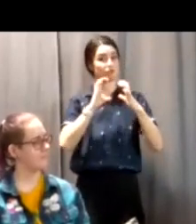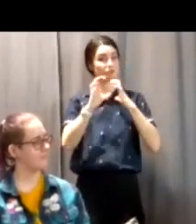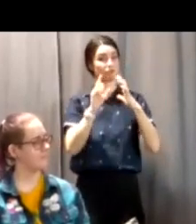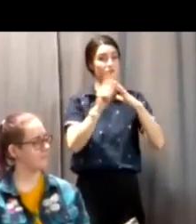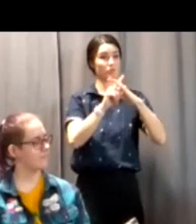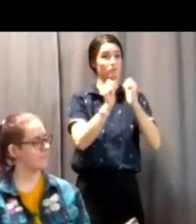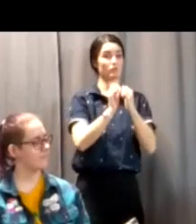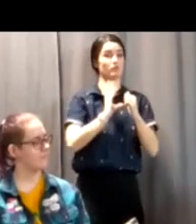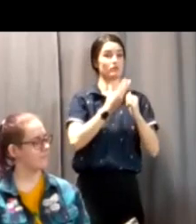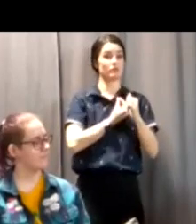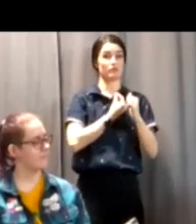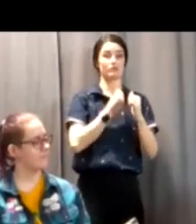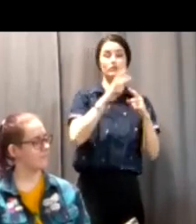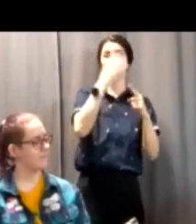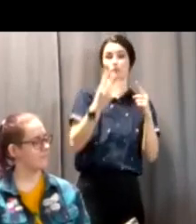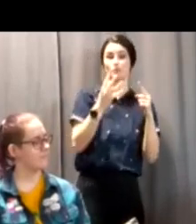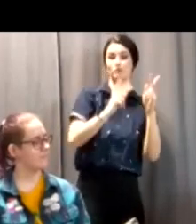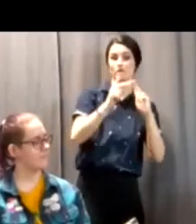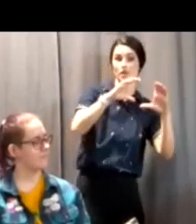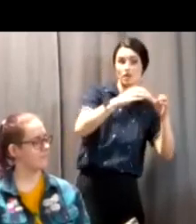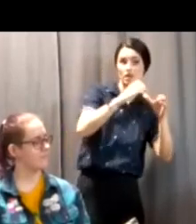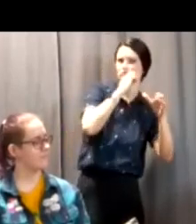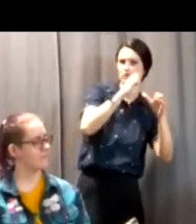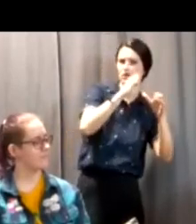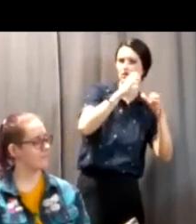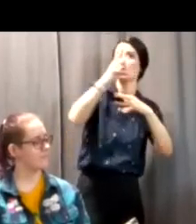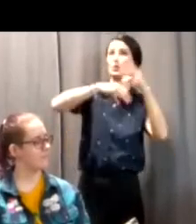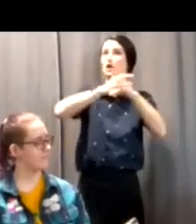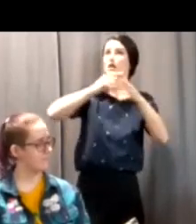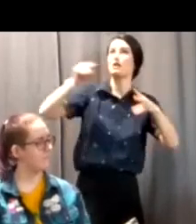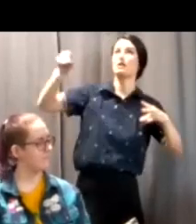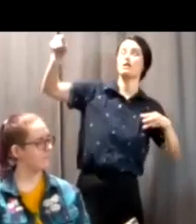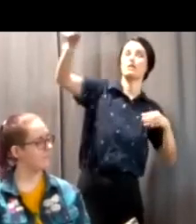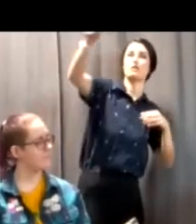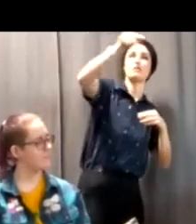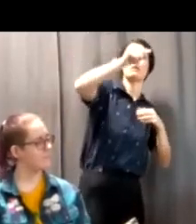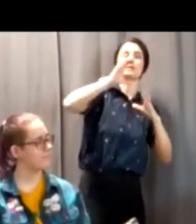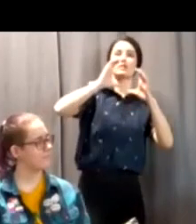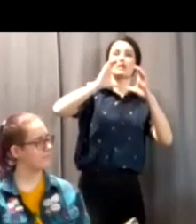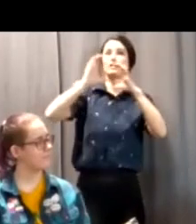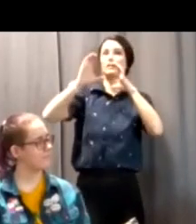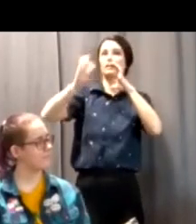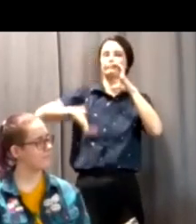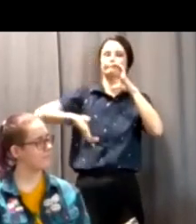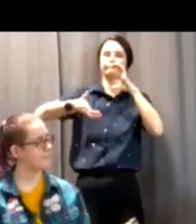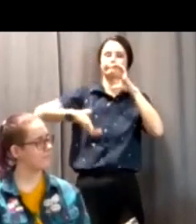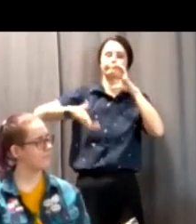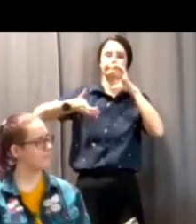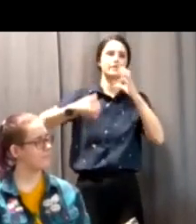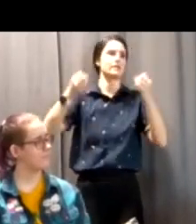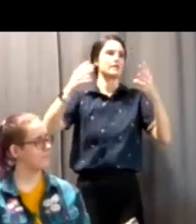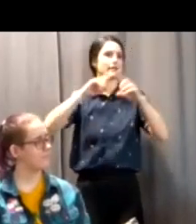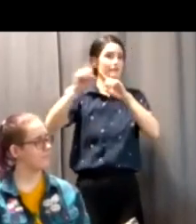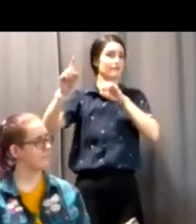That's just our problem globally right now, is that people have forgotten how to communicate. So many platforms where